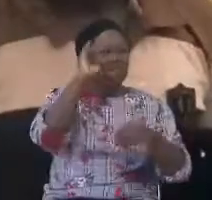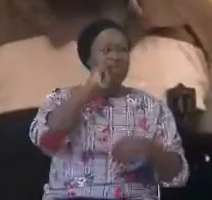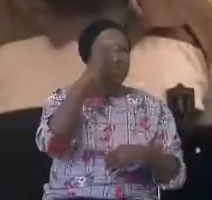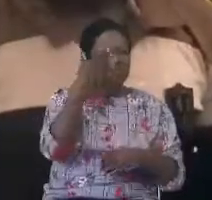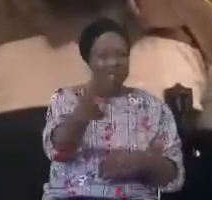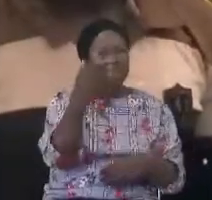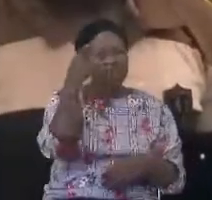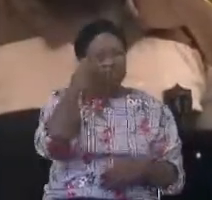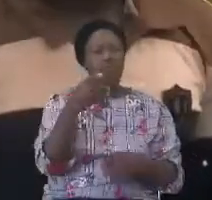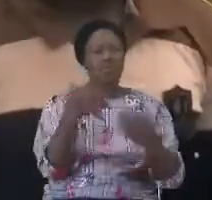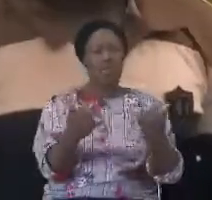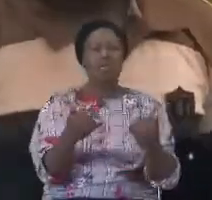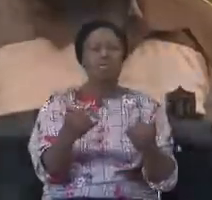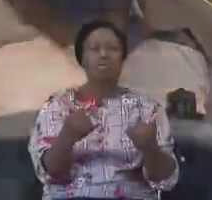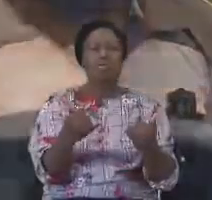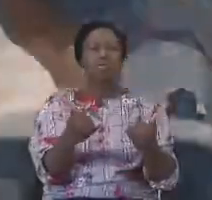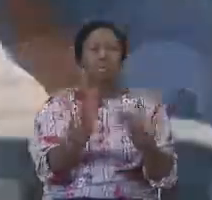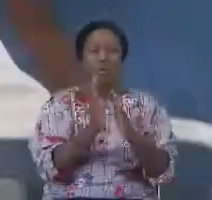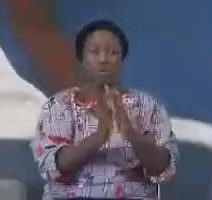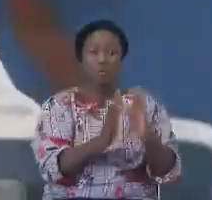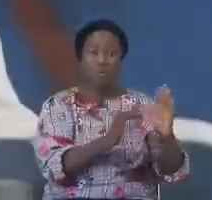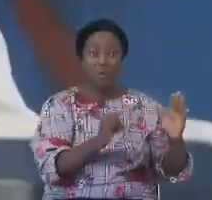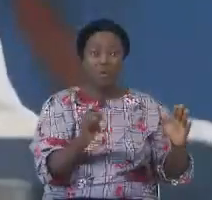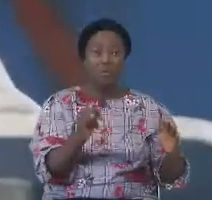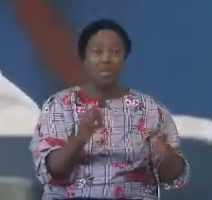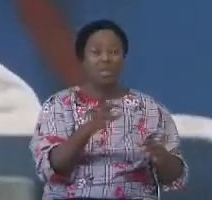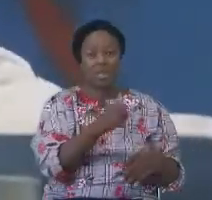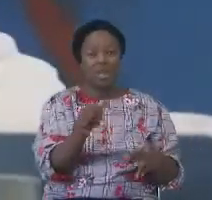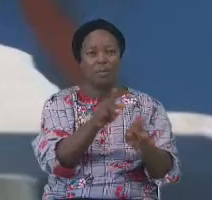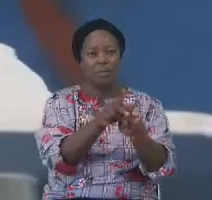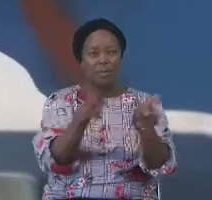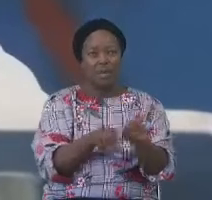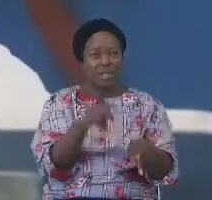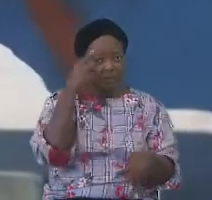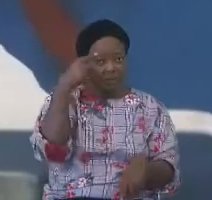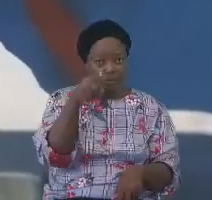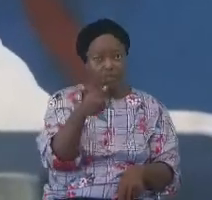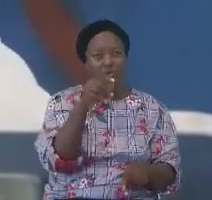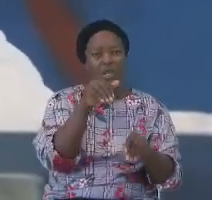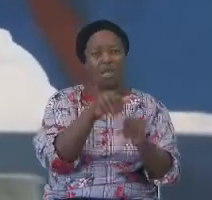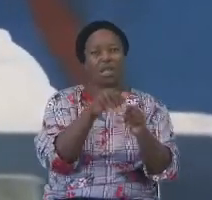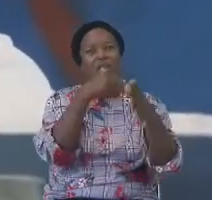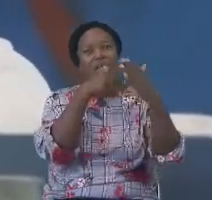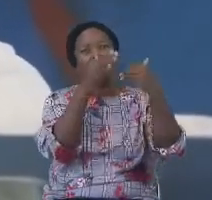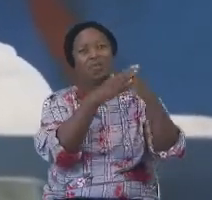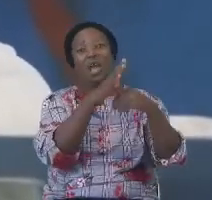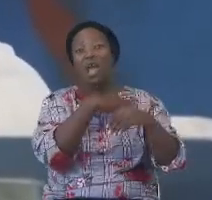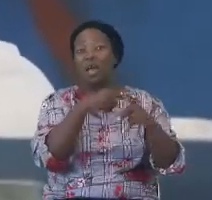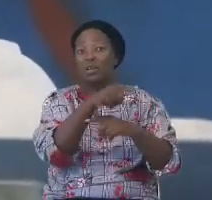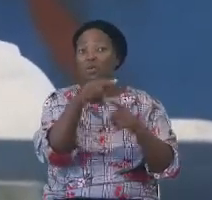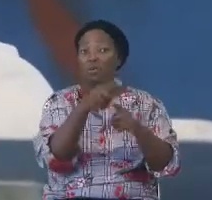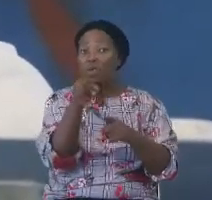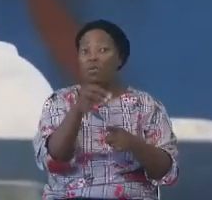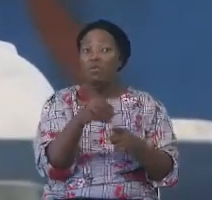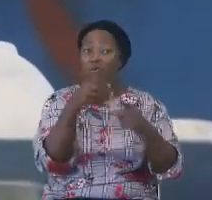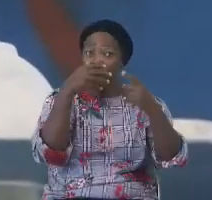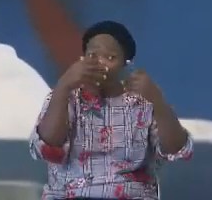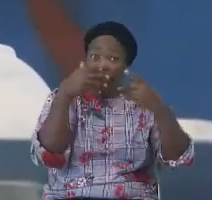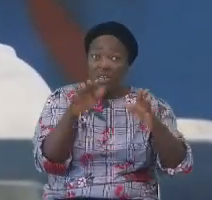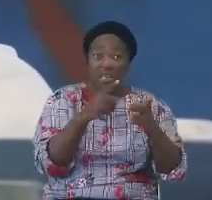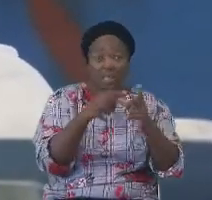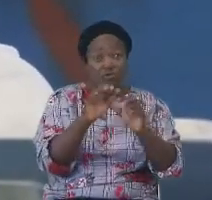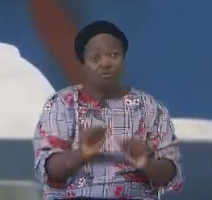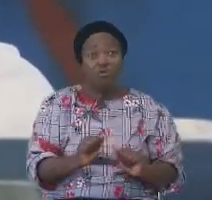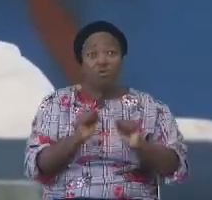and i went to heaven it's there for you now preparing a place for